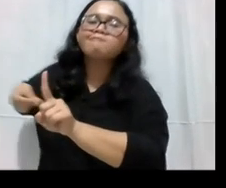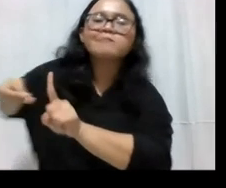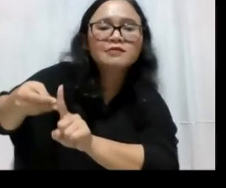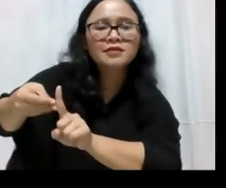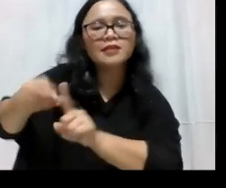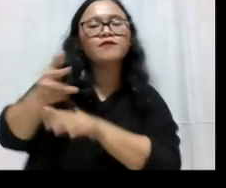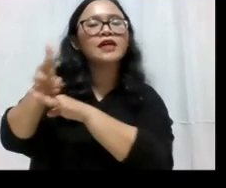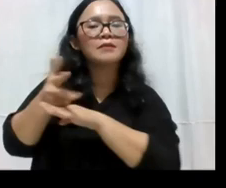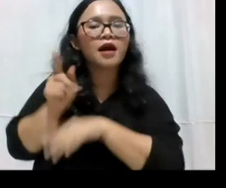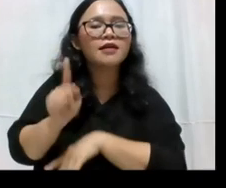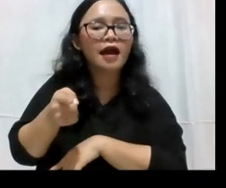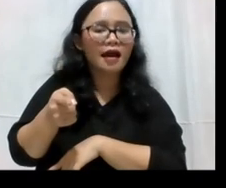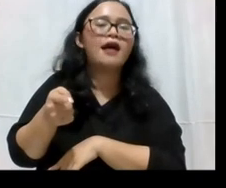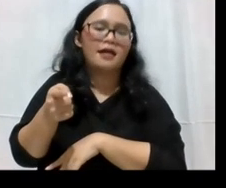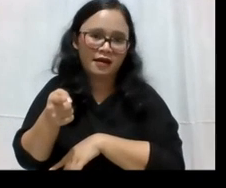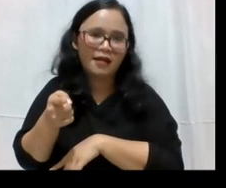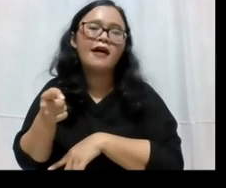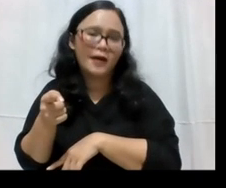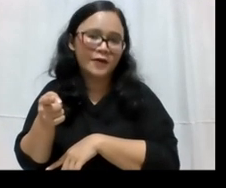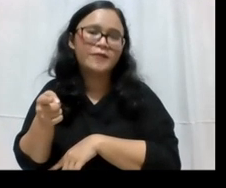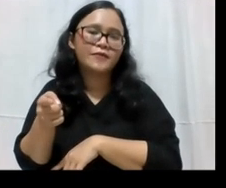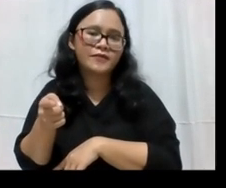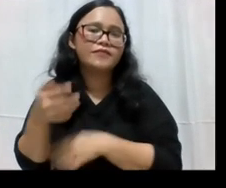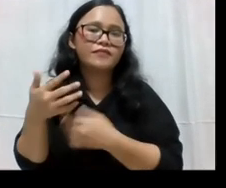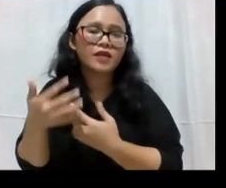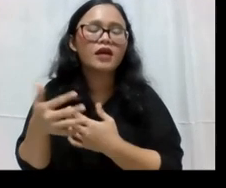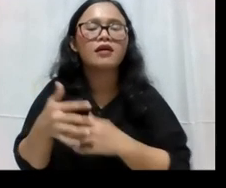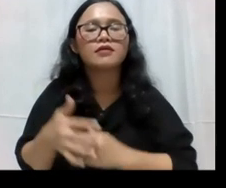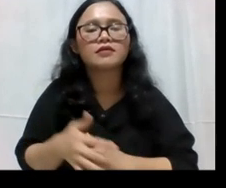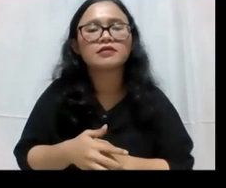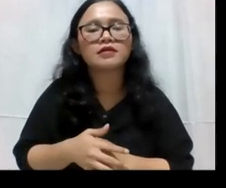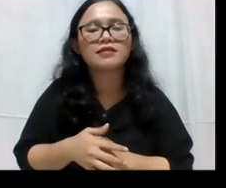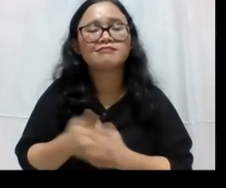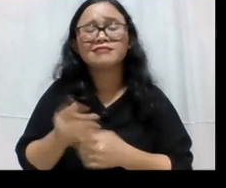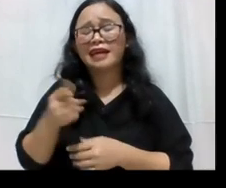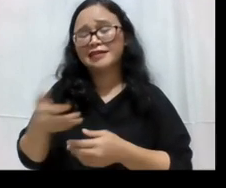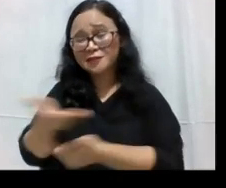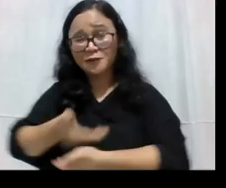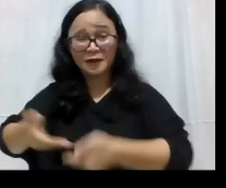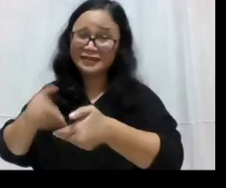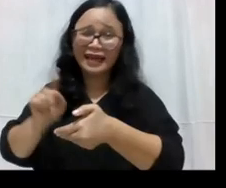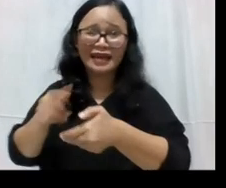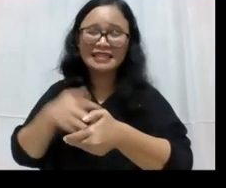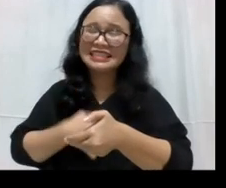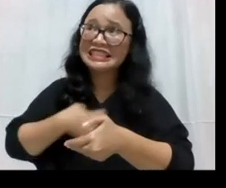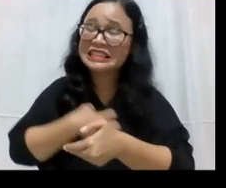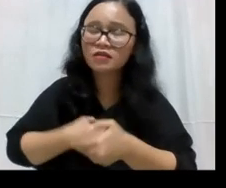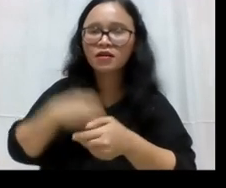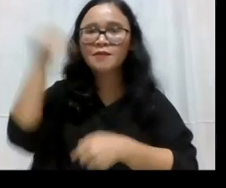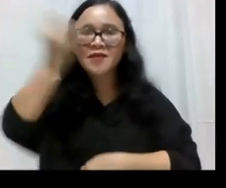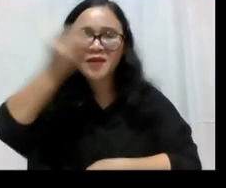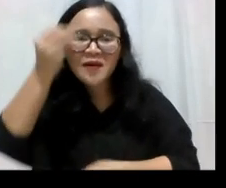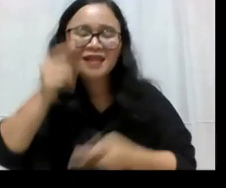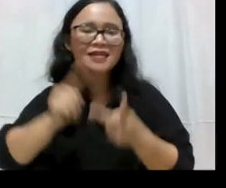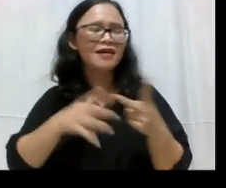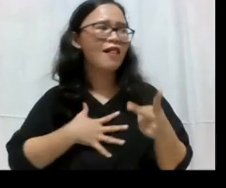lockdown, from the early absolute chaos, panic, fear, to the